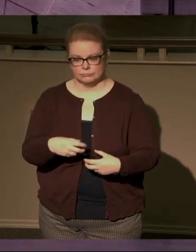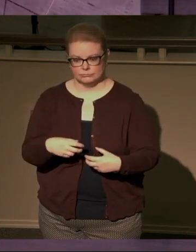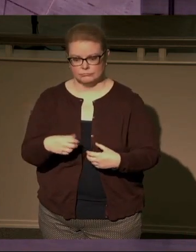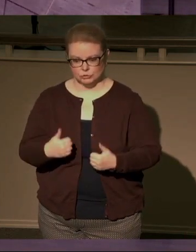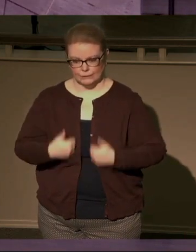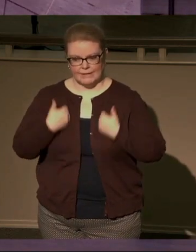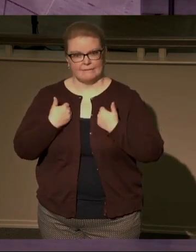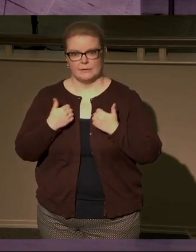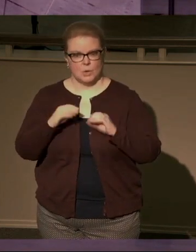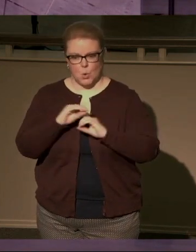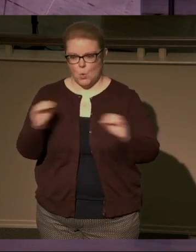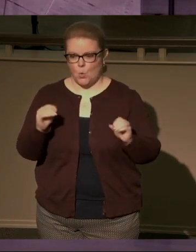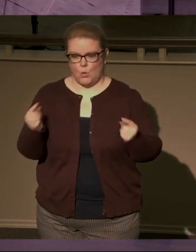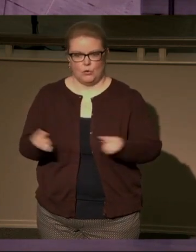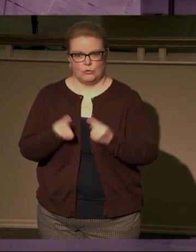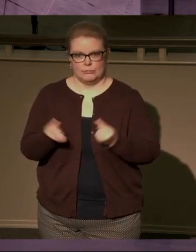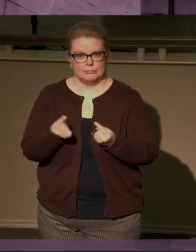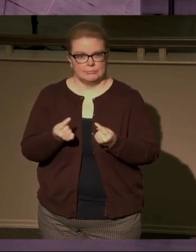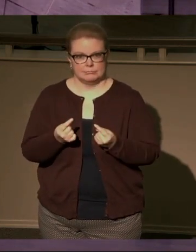survived unharmed.